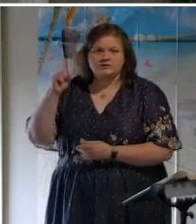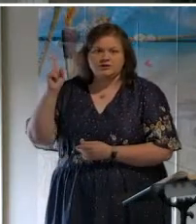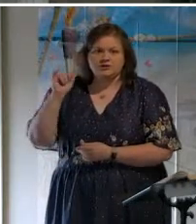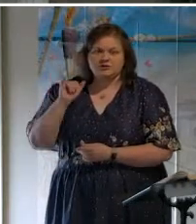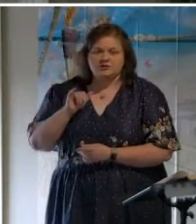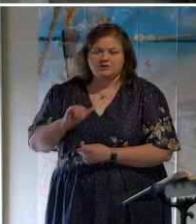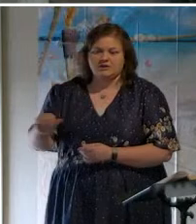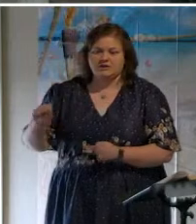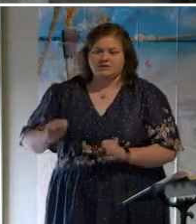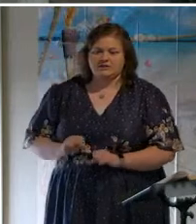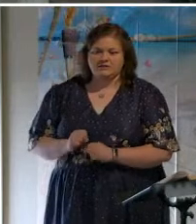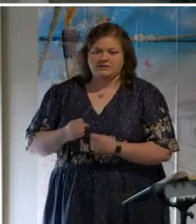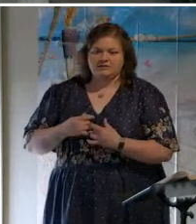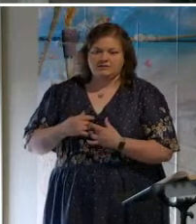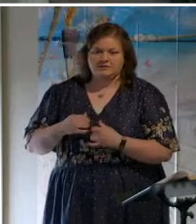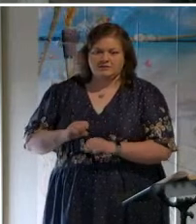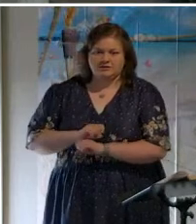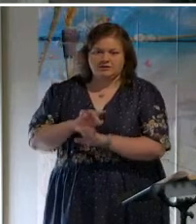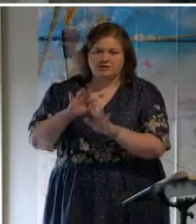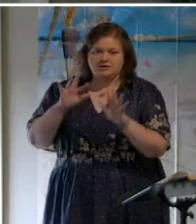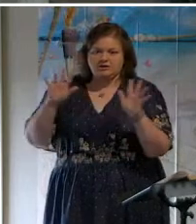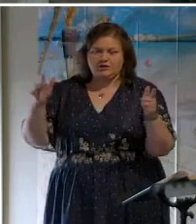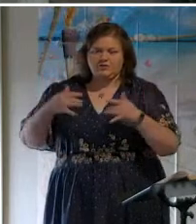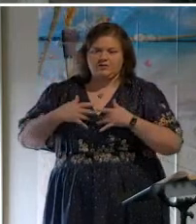they glow with the light